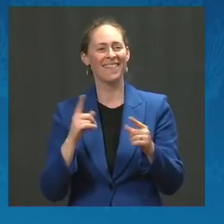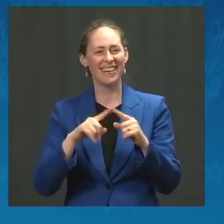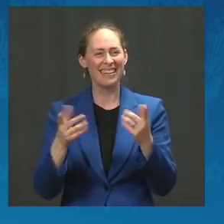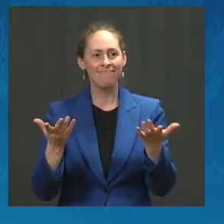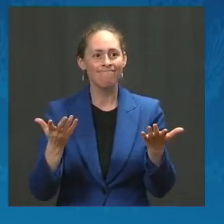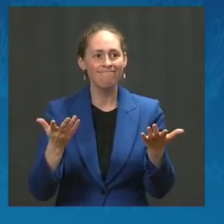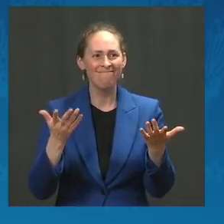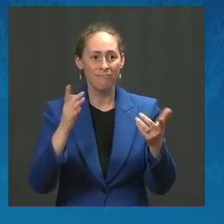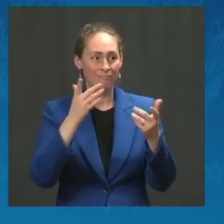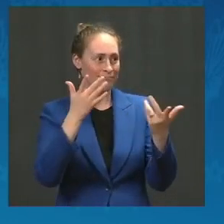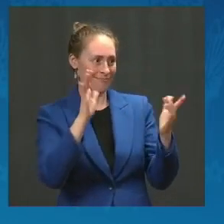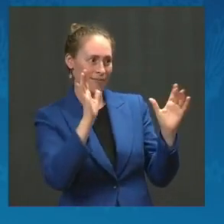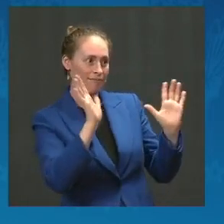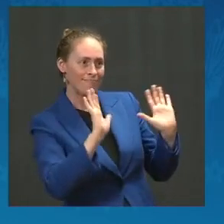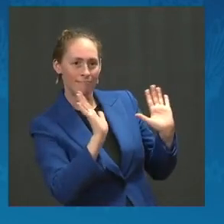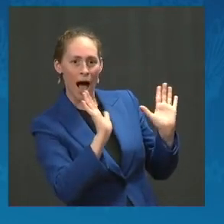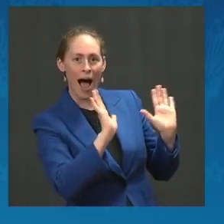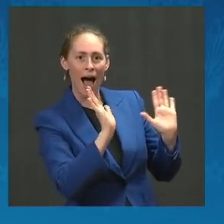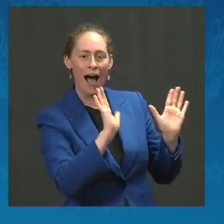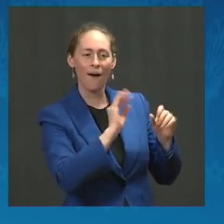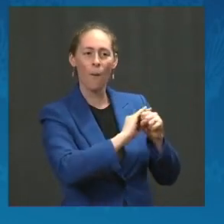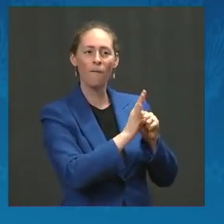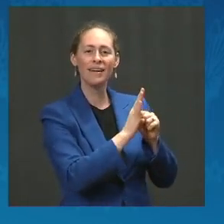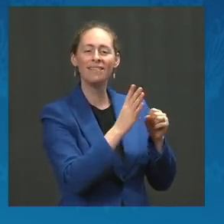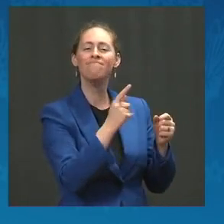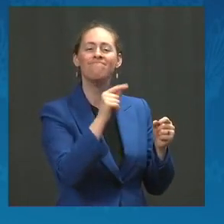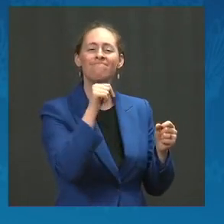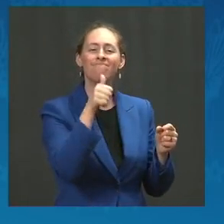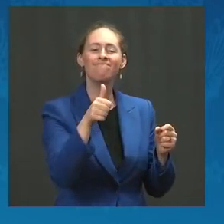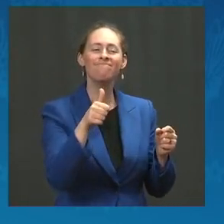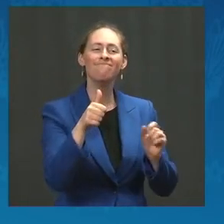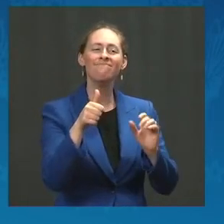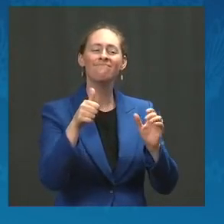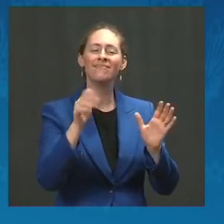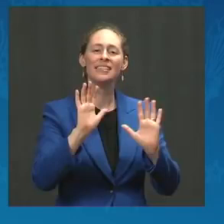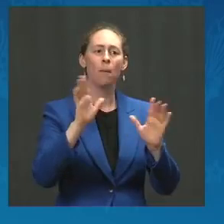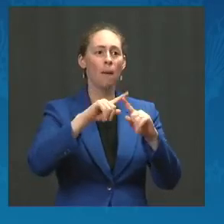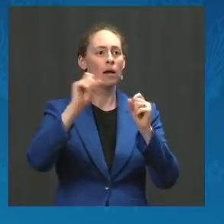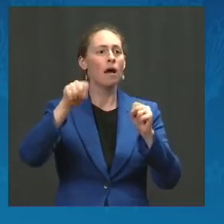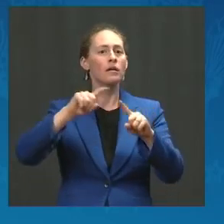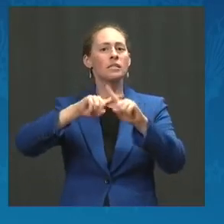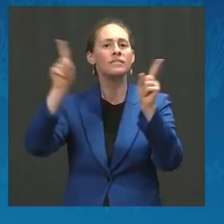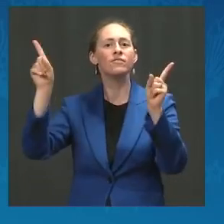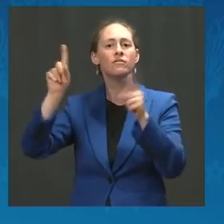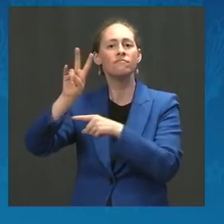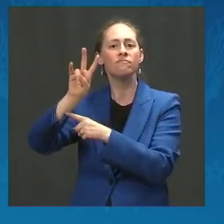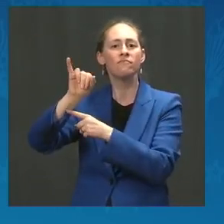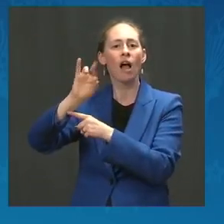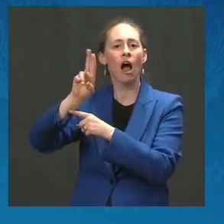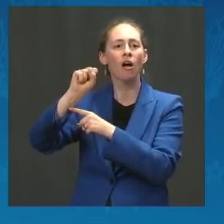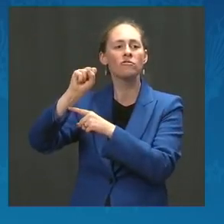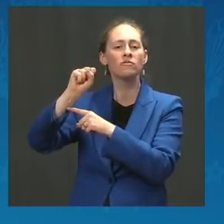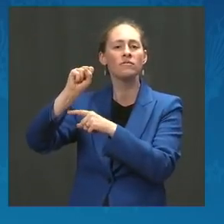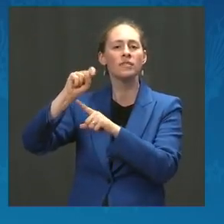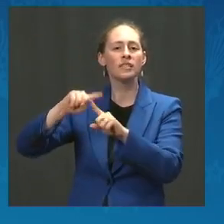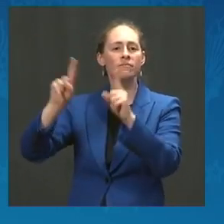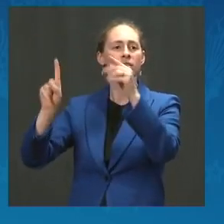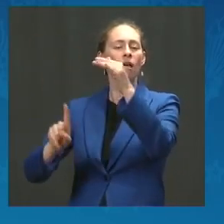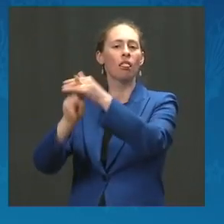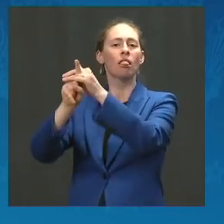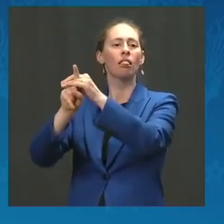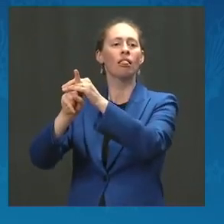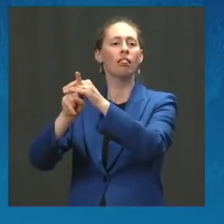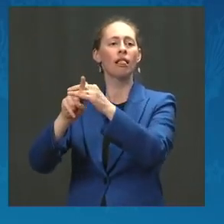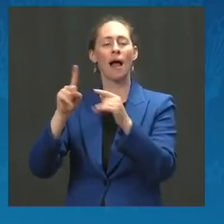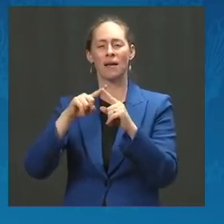now? Can there be a different virus? Can there be something? It's possible. But I'm talking about COVID and the existing variants that have come forward so